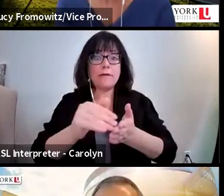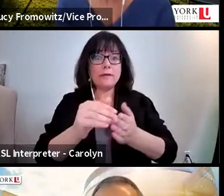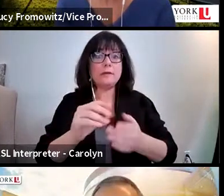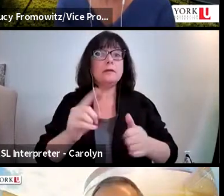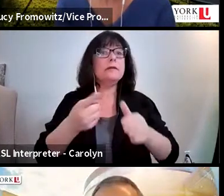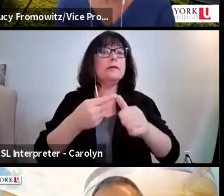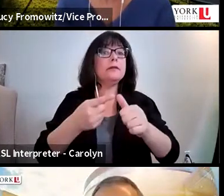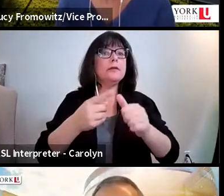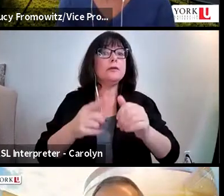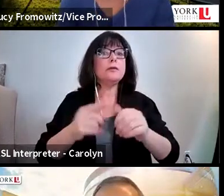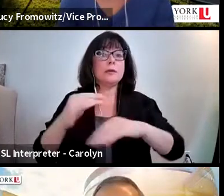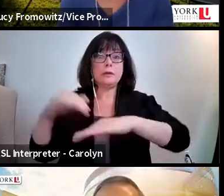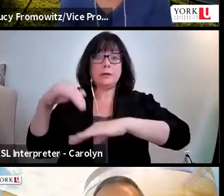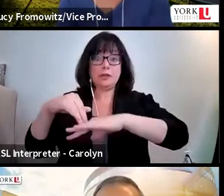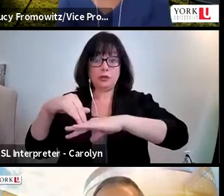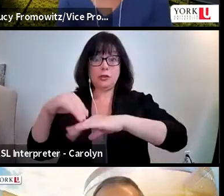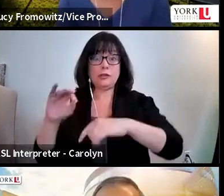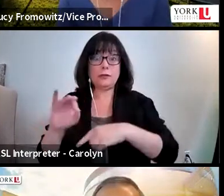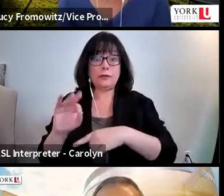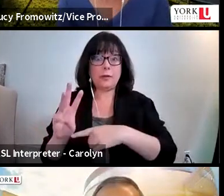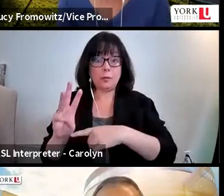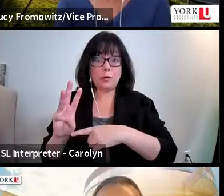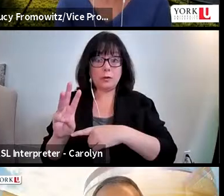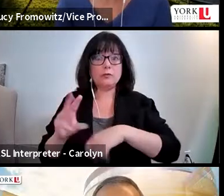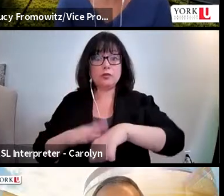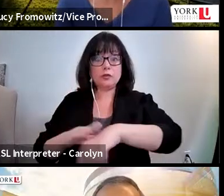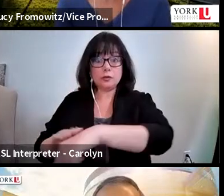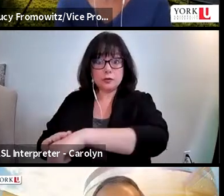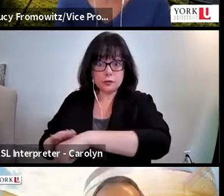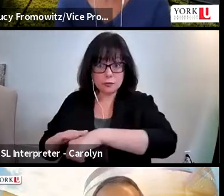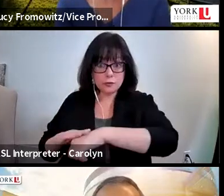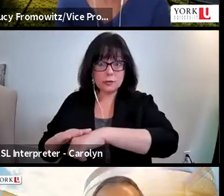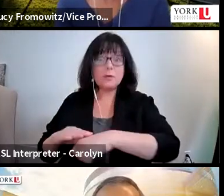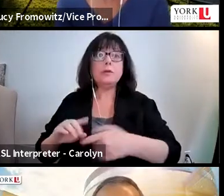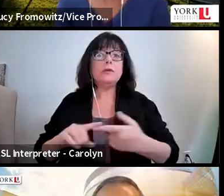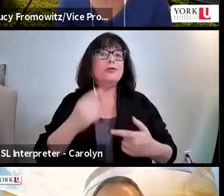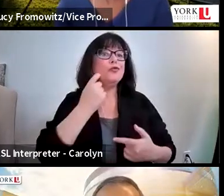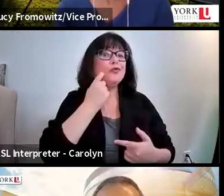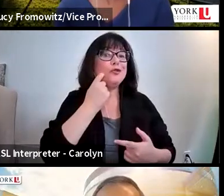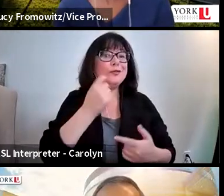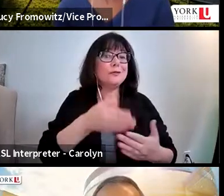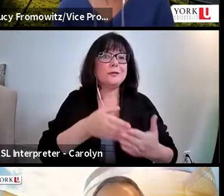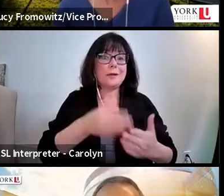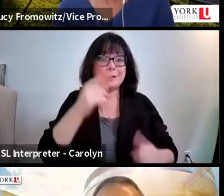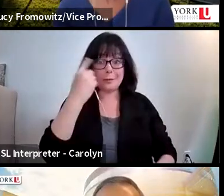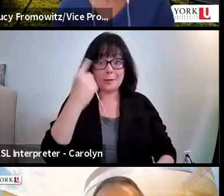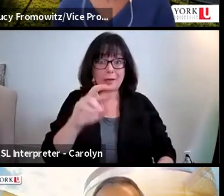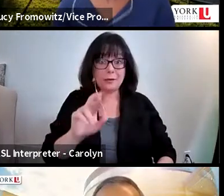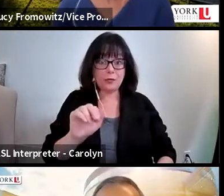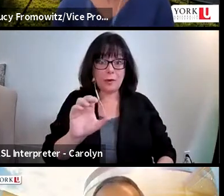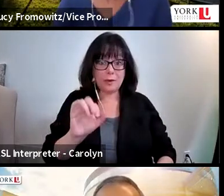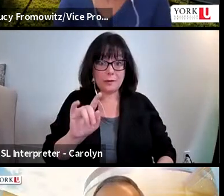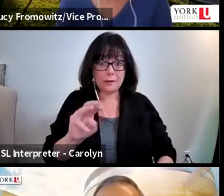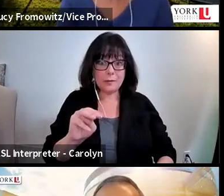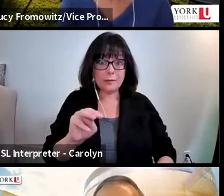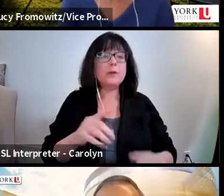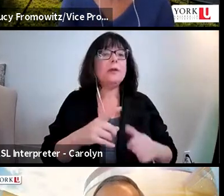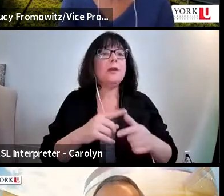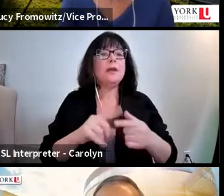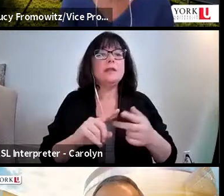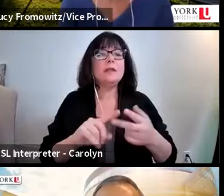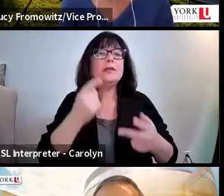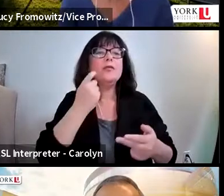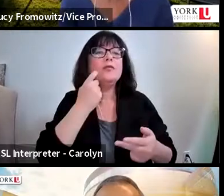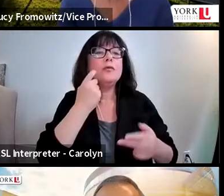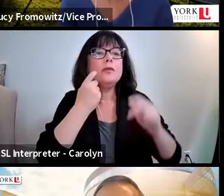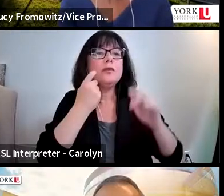course more recently around anti-Black racism. And then of course we had a situation on campus around other tensions around freedom